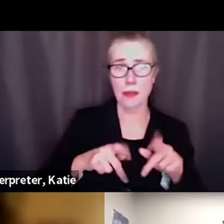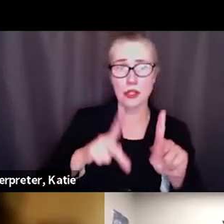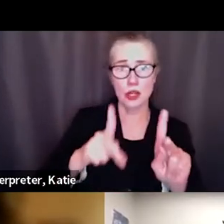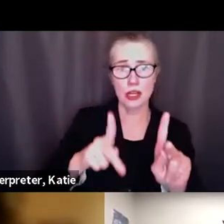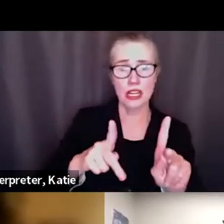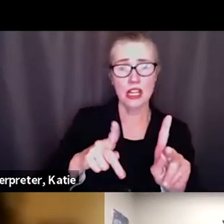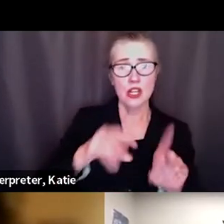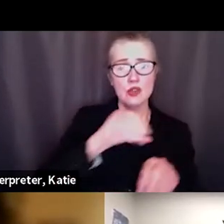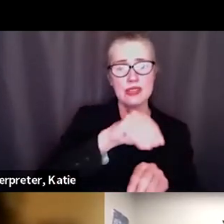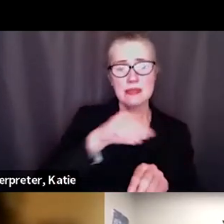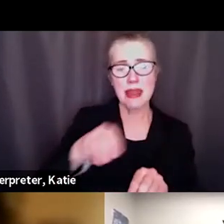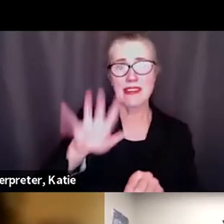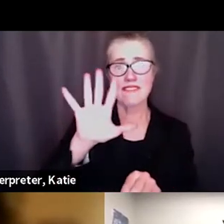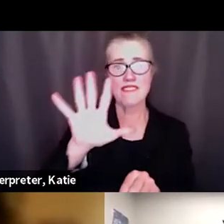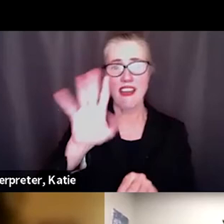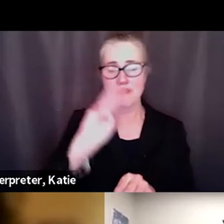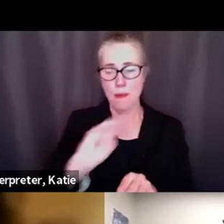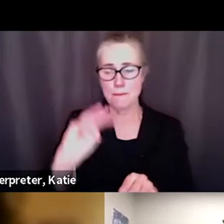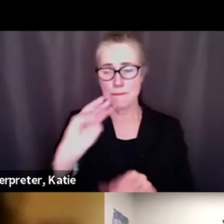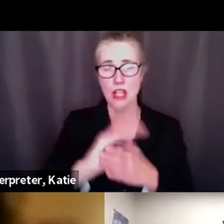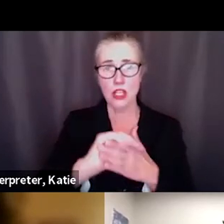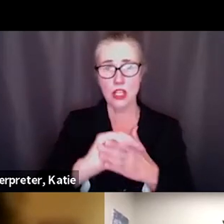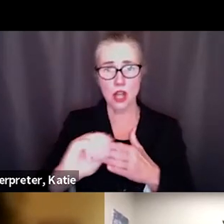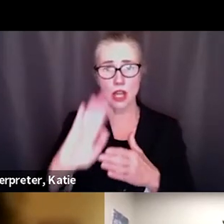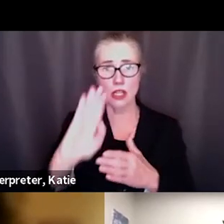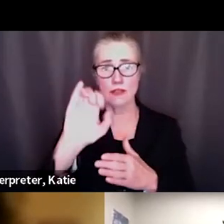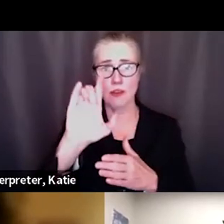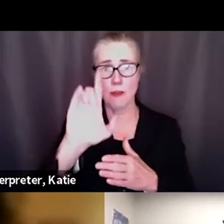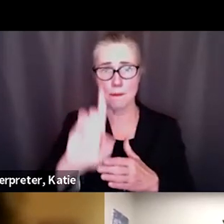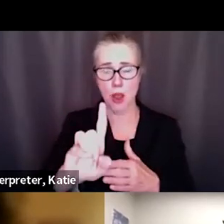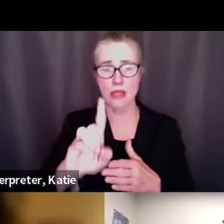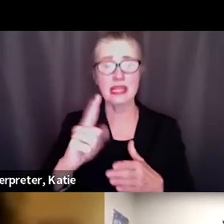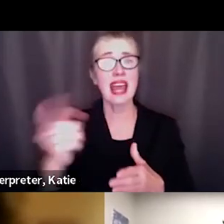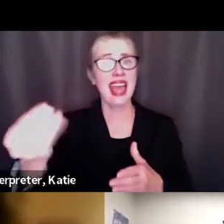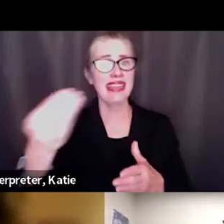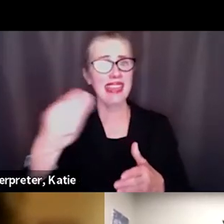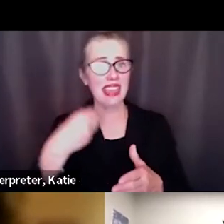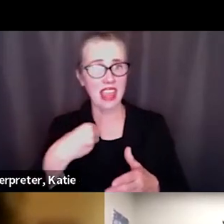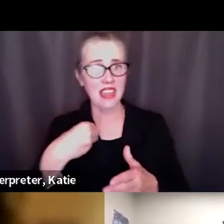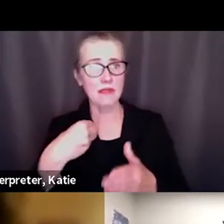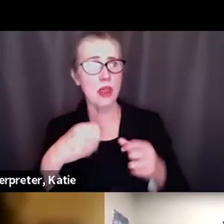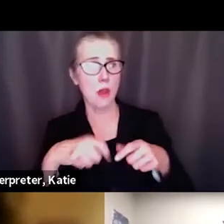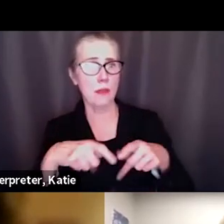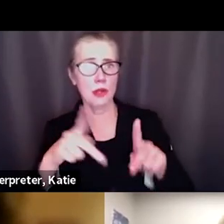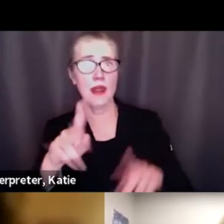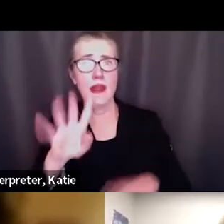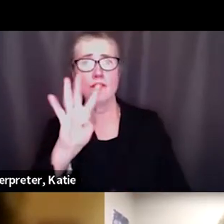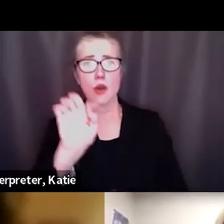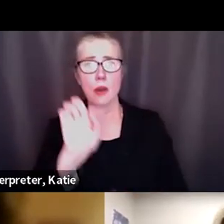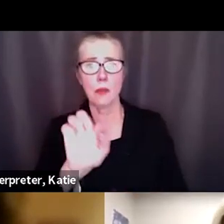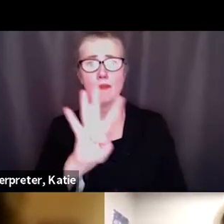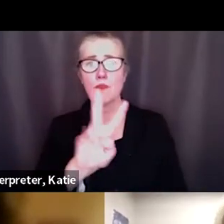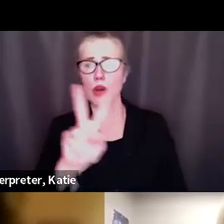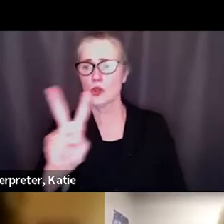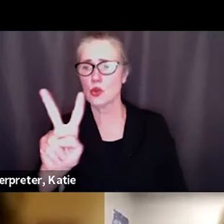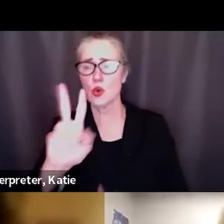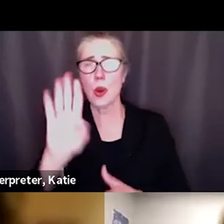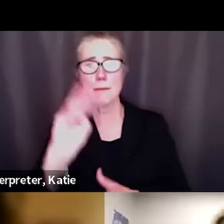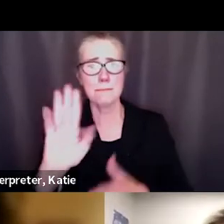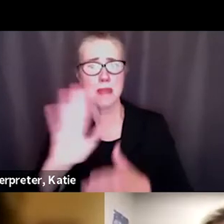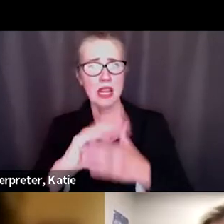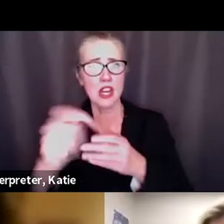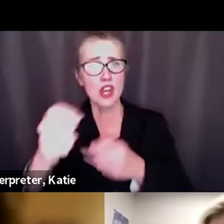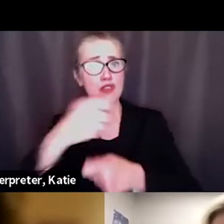project i was also given an opportunity to spend 4.4 million dollars to replace all the